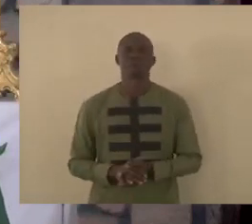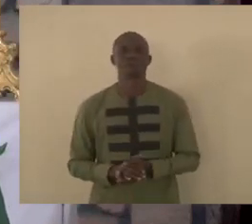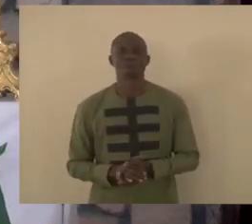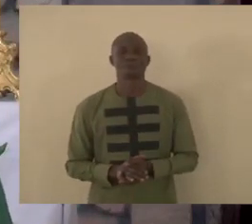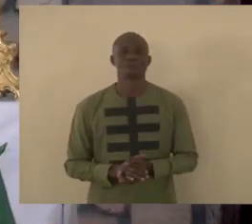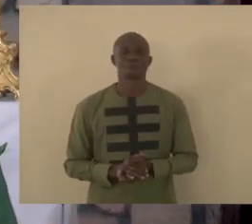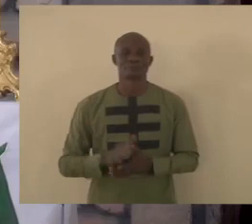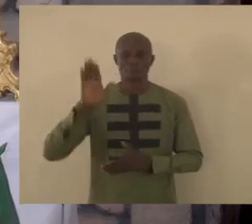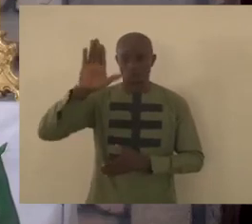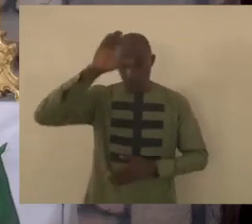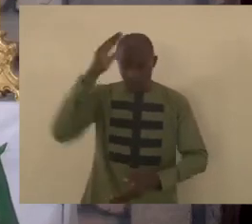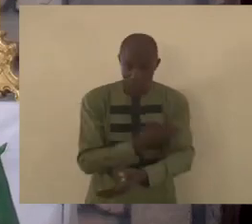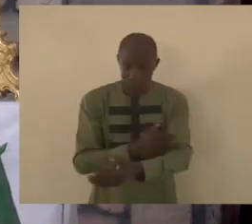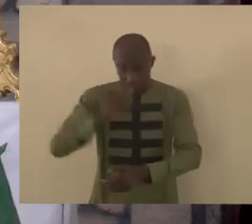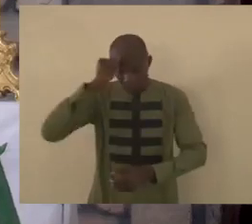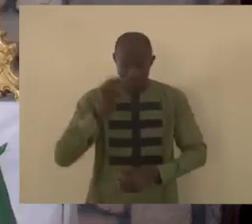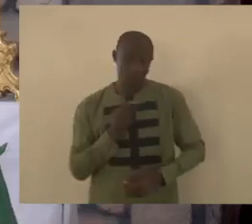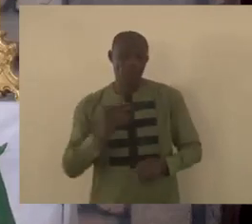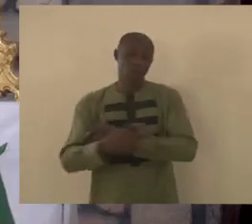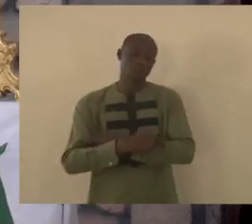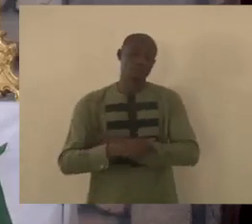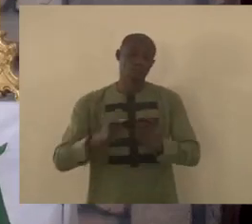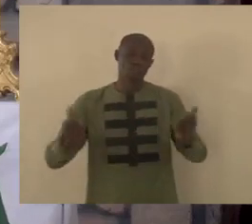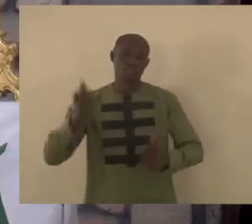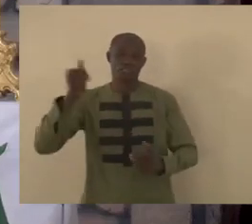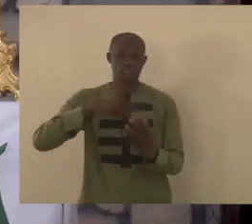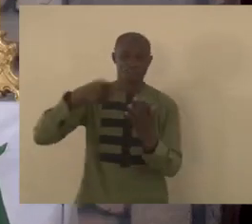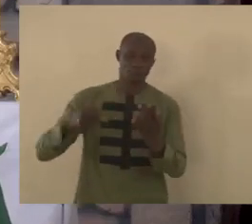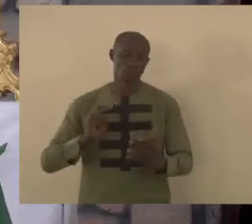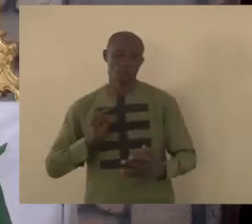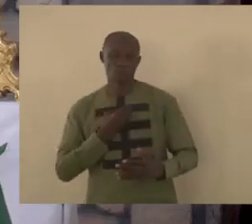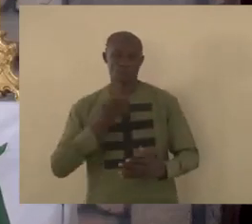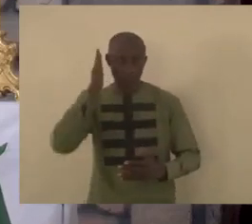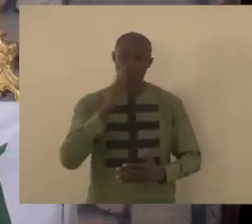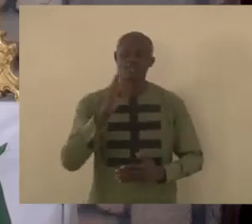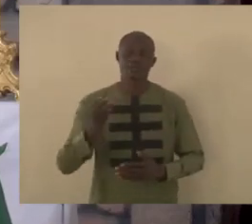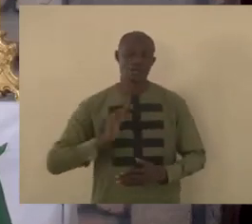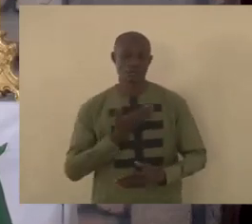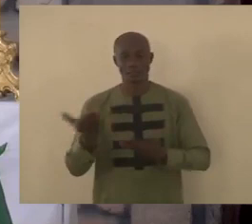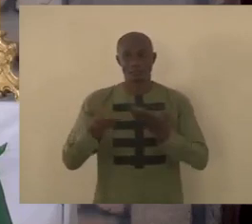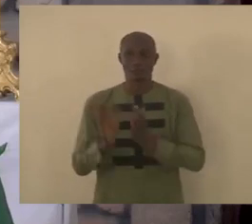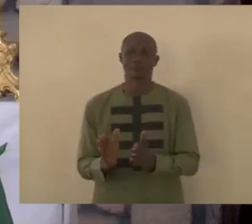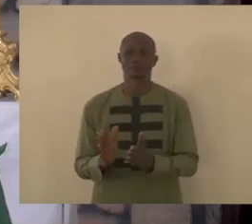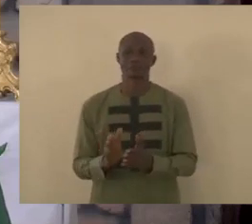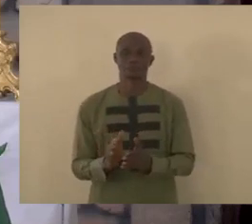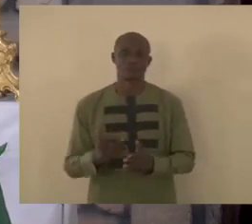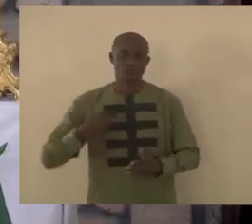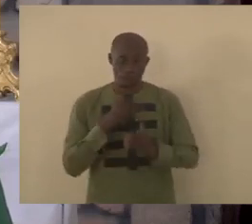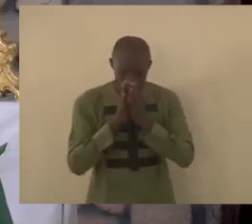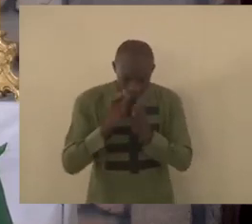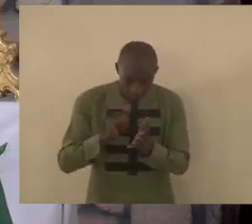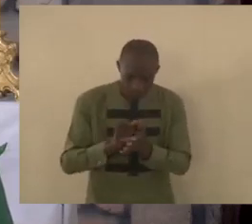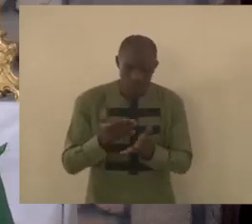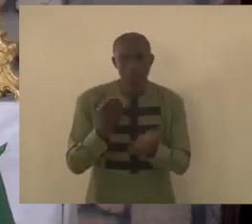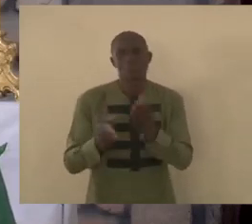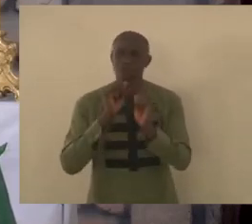more. Your Son reminds us today that the greatest of amongst us must be our servant.